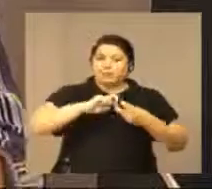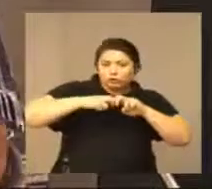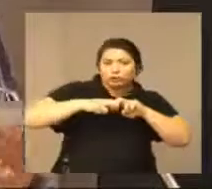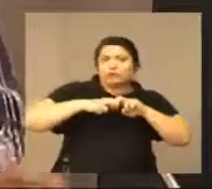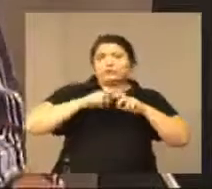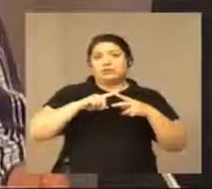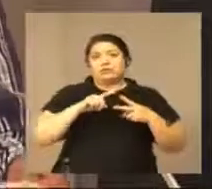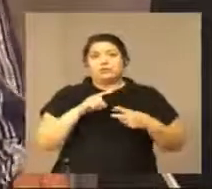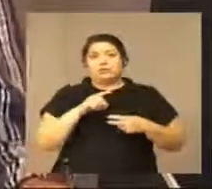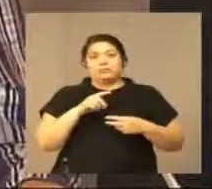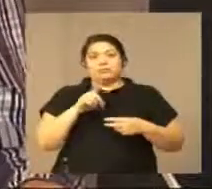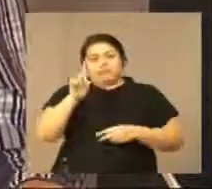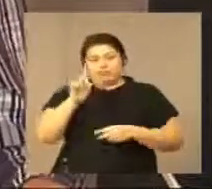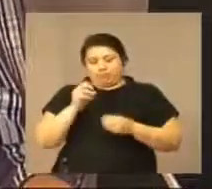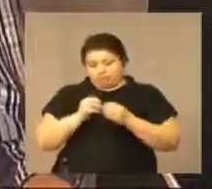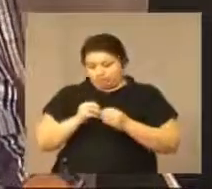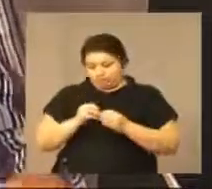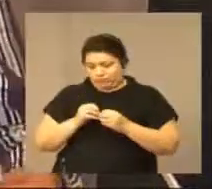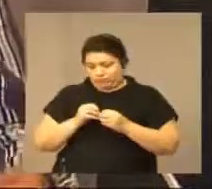lost year.